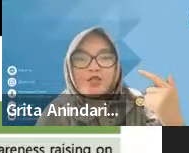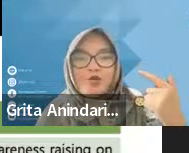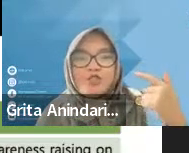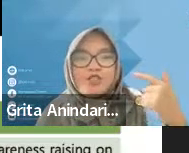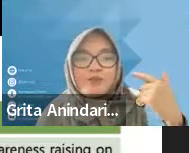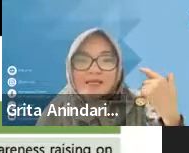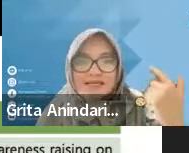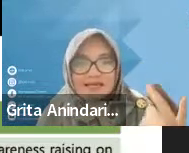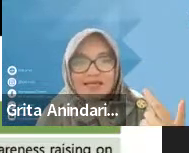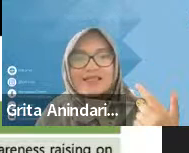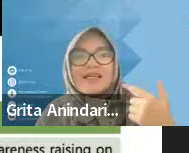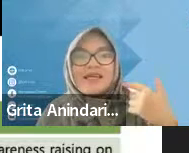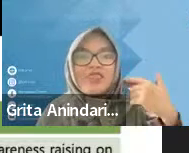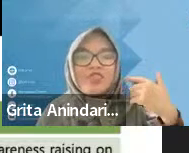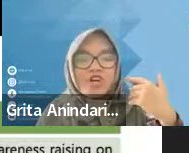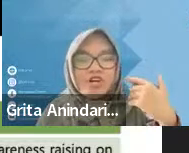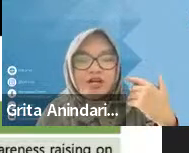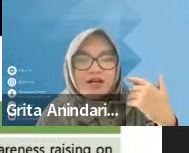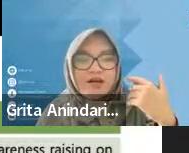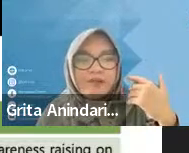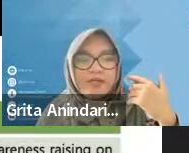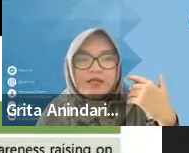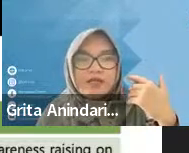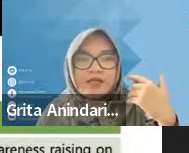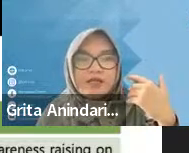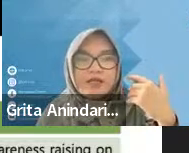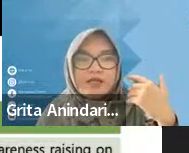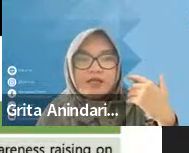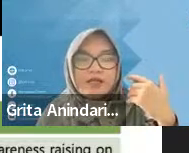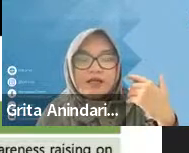social inclusion mindset in their